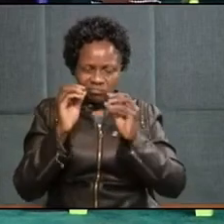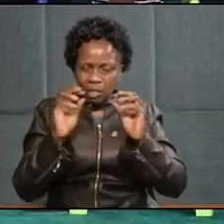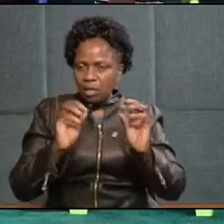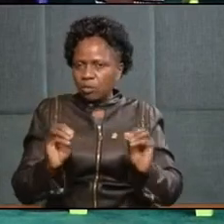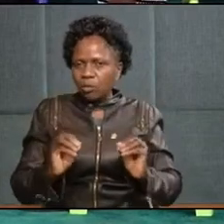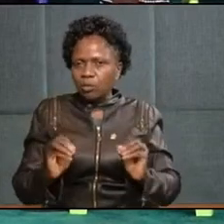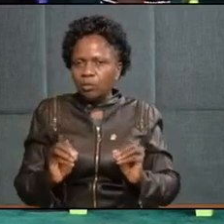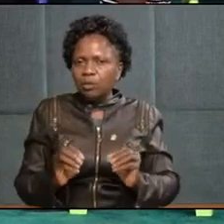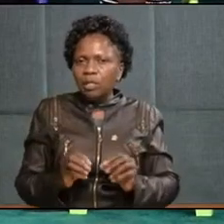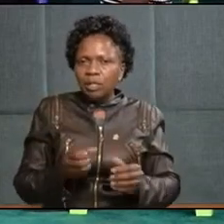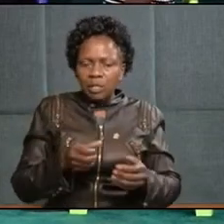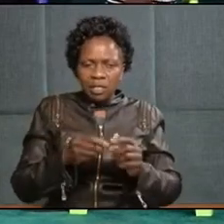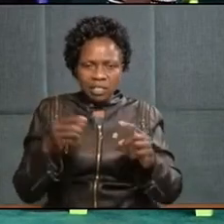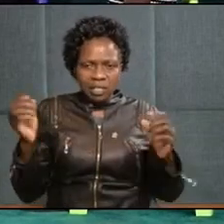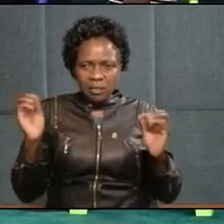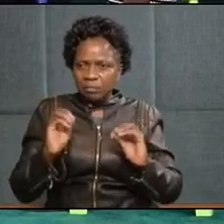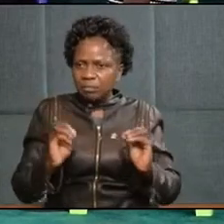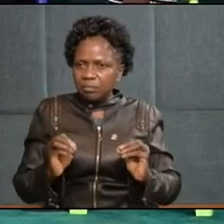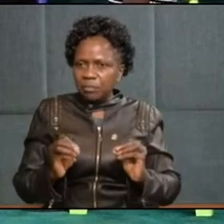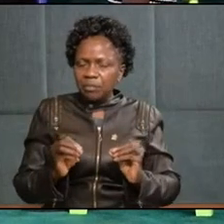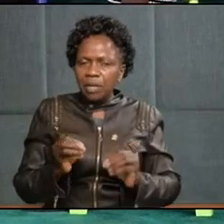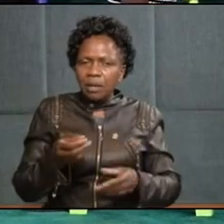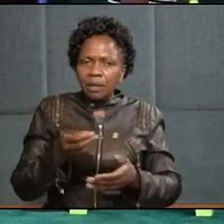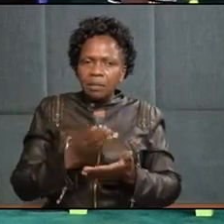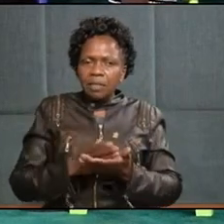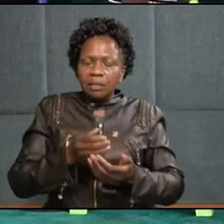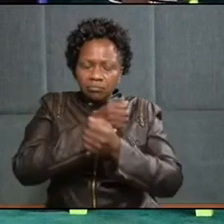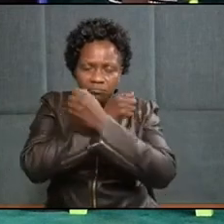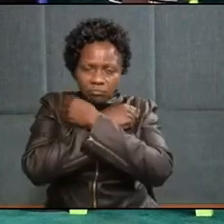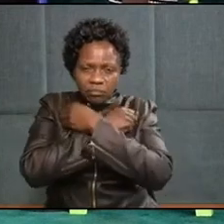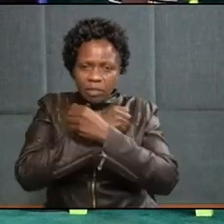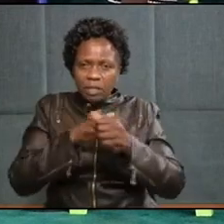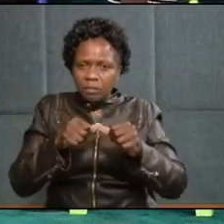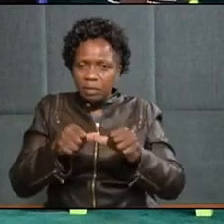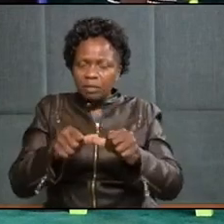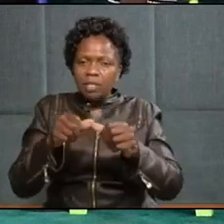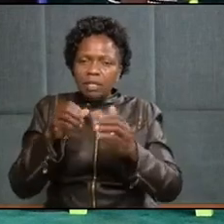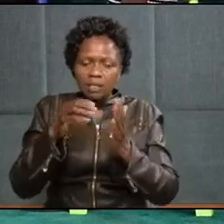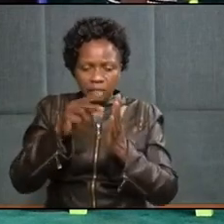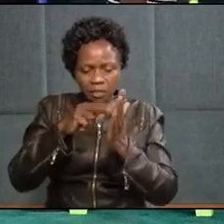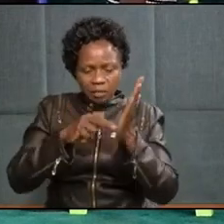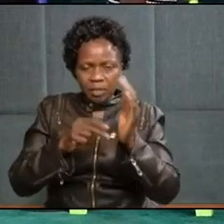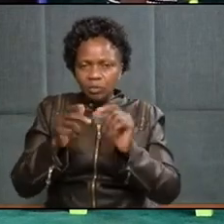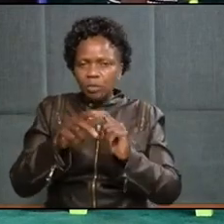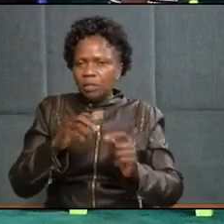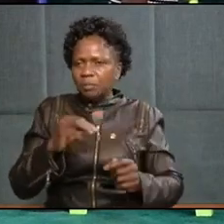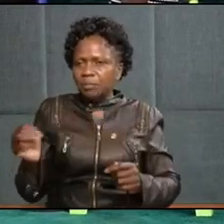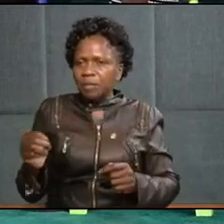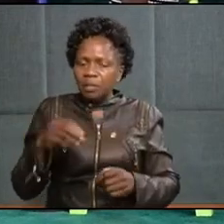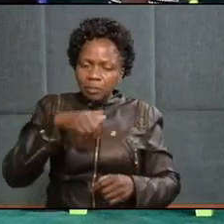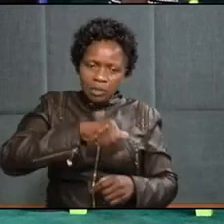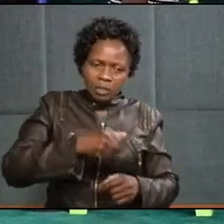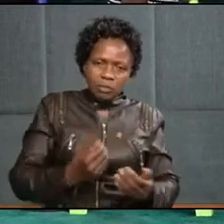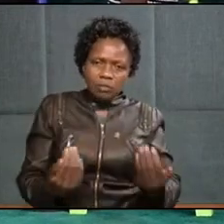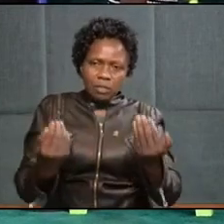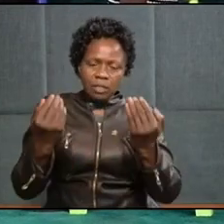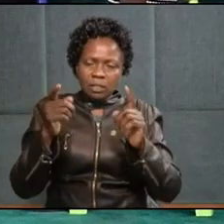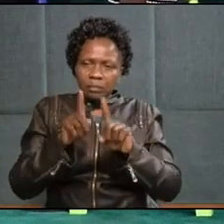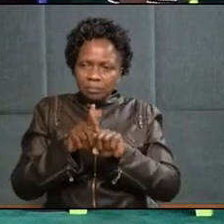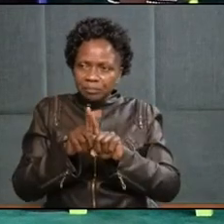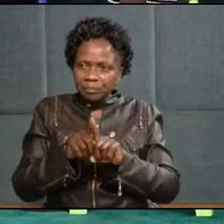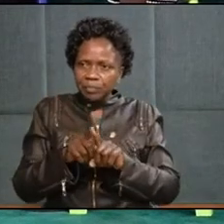Apollos. They didn't reject him. They actually lovingly expounded the scripture to him. And Apollos, as children, as you have said,